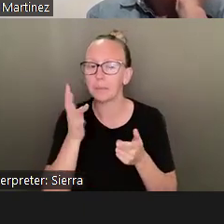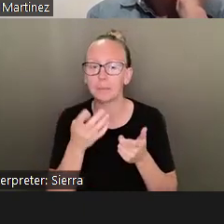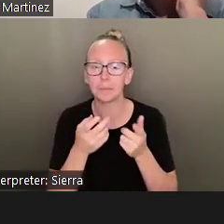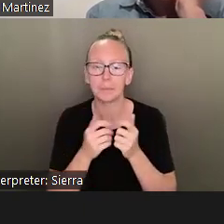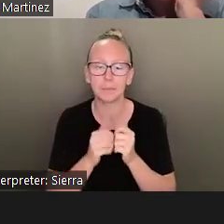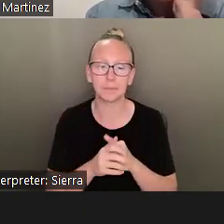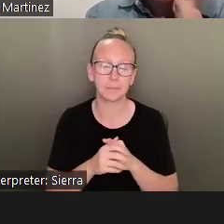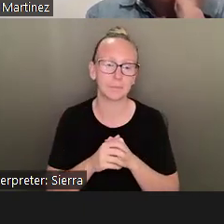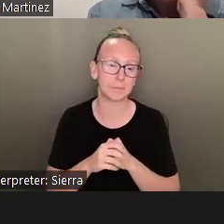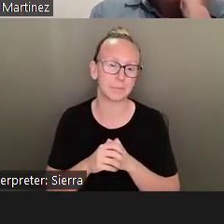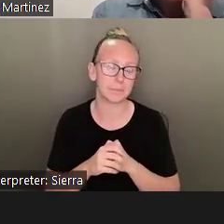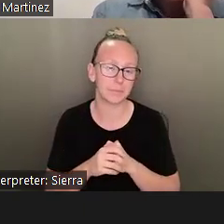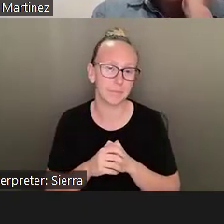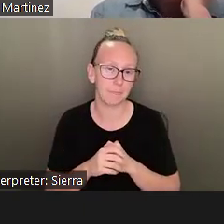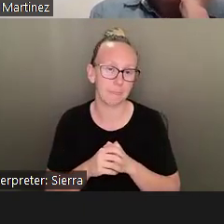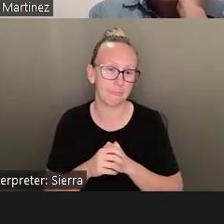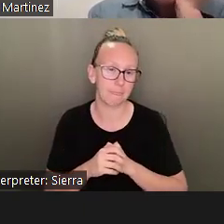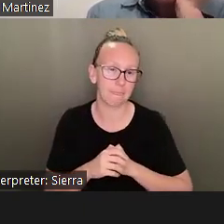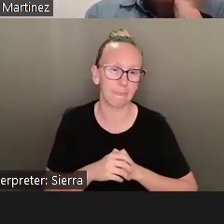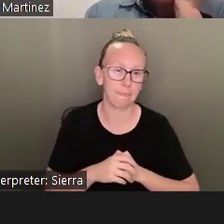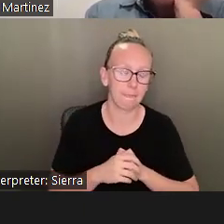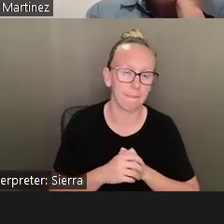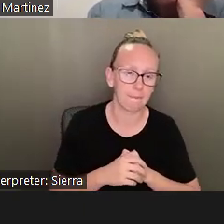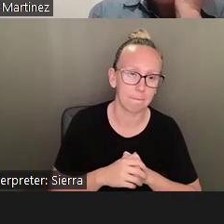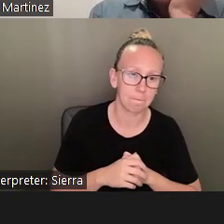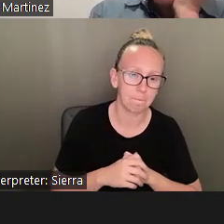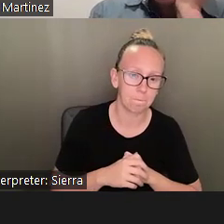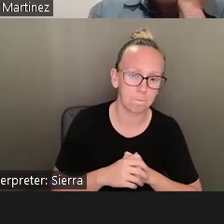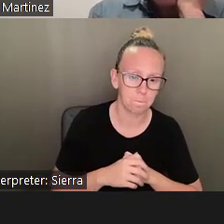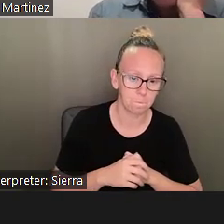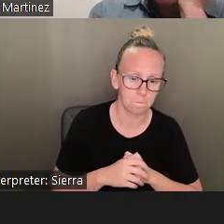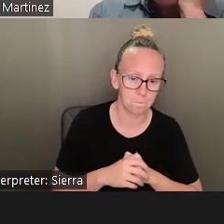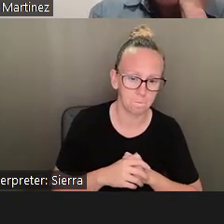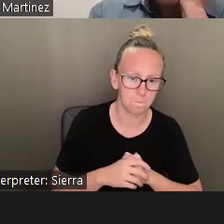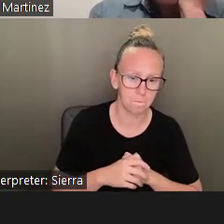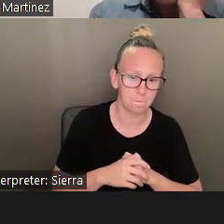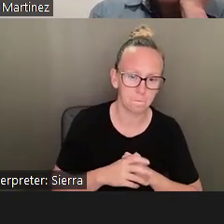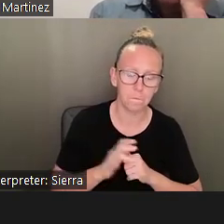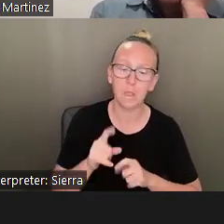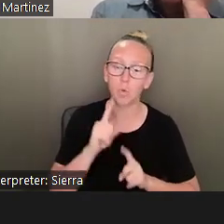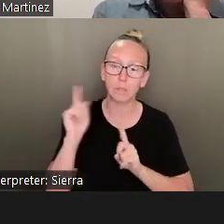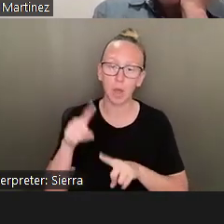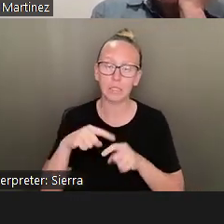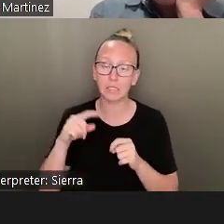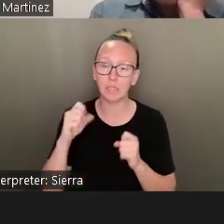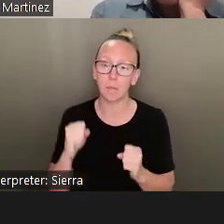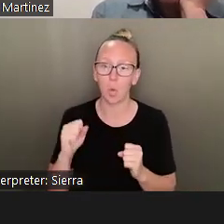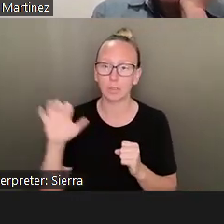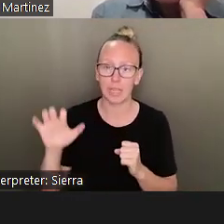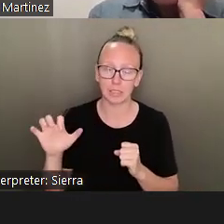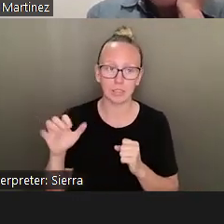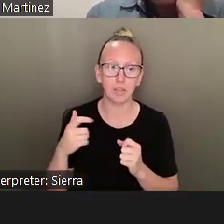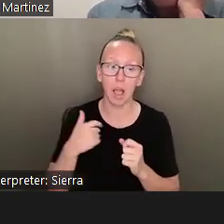lake is in the bold text. And I might ask, what kind of body are you? And the lake might tell